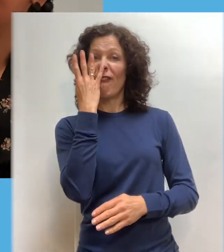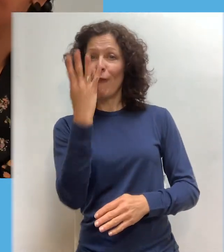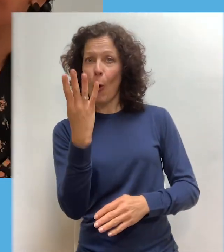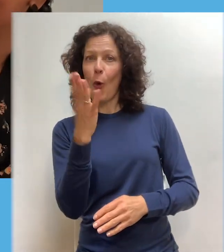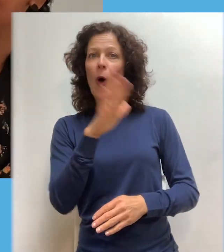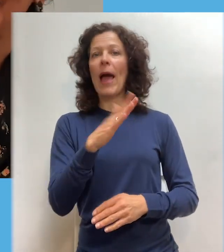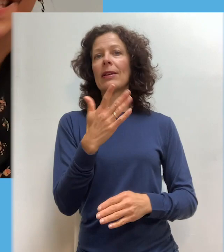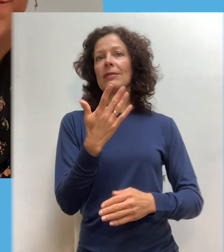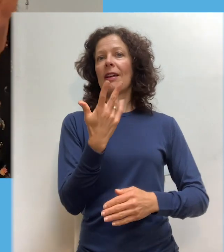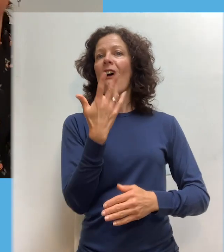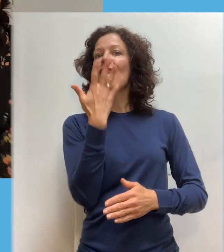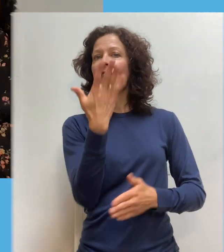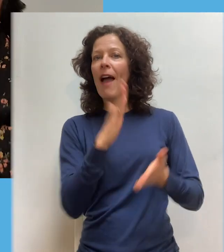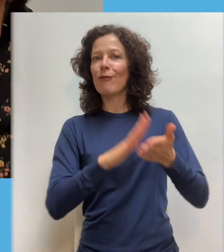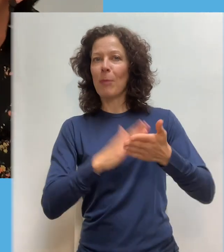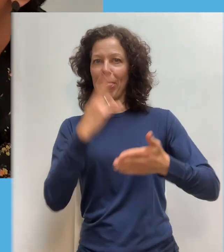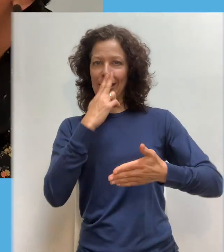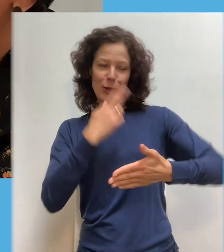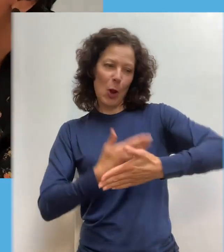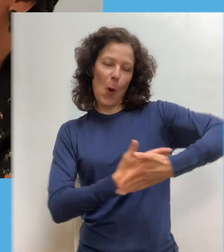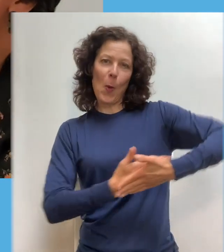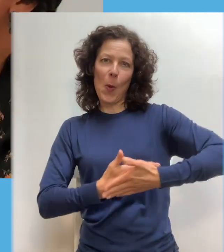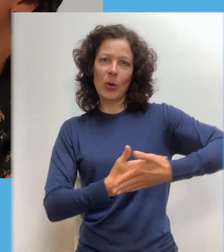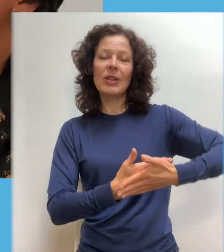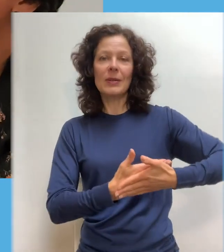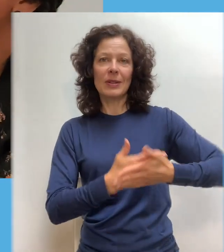so we start seeing some community